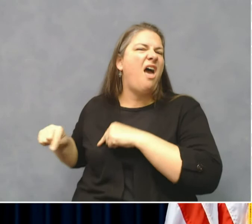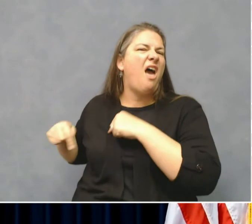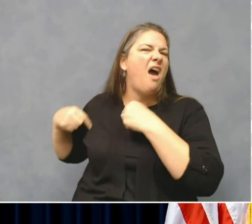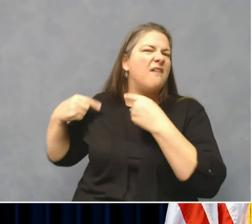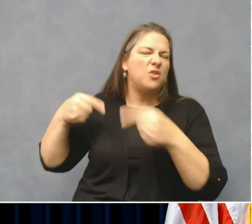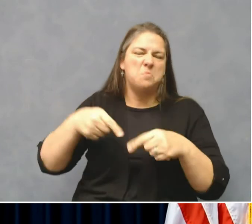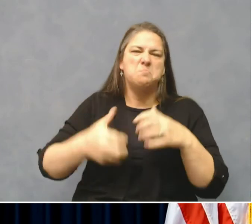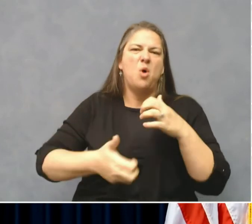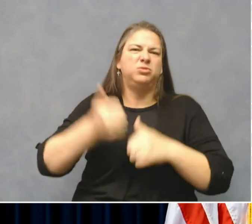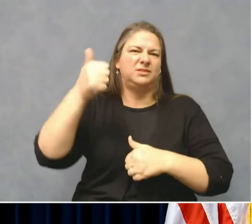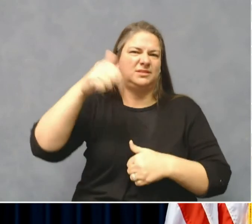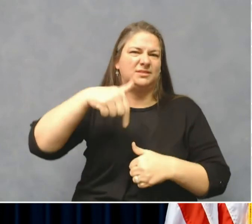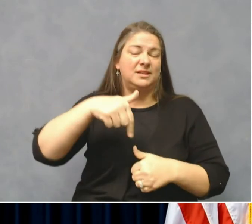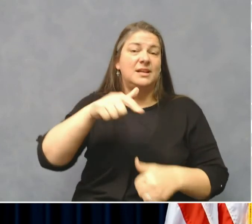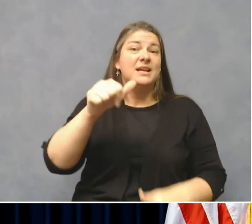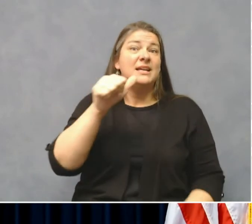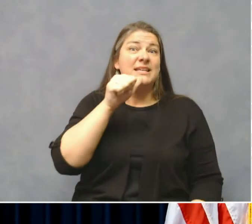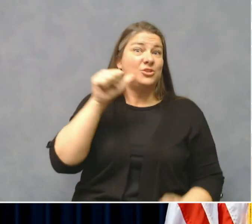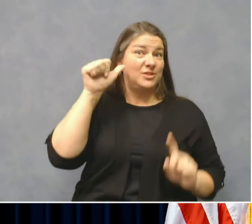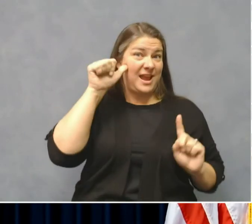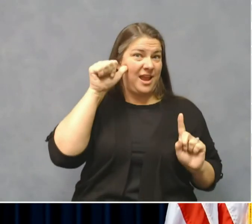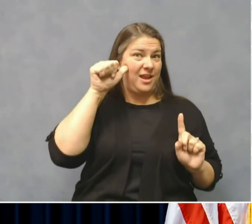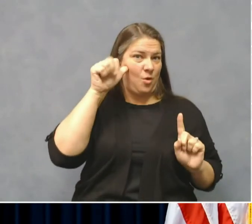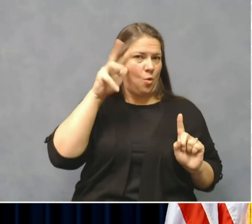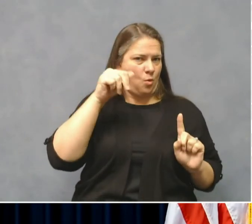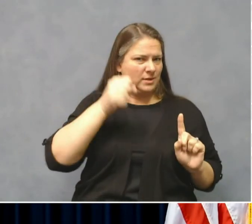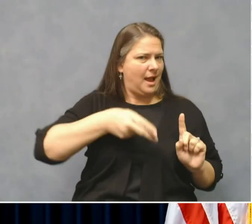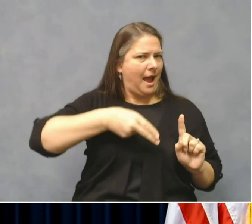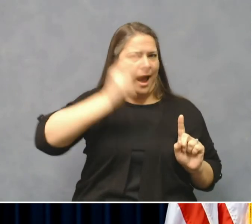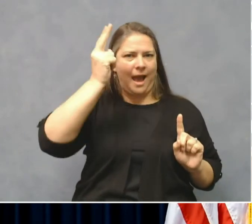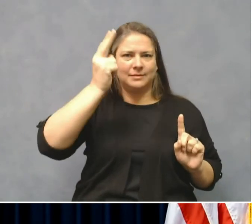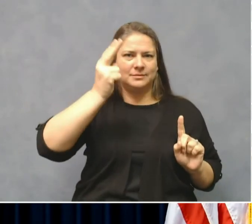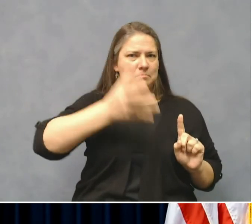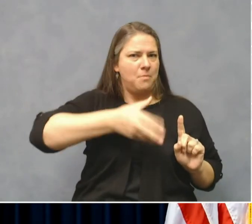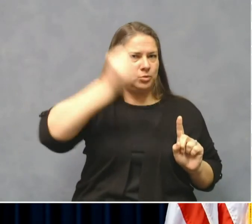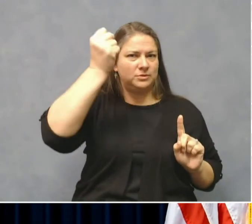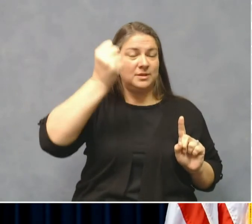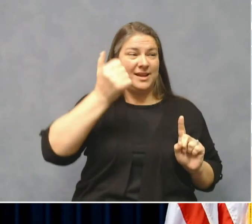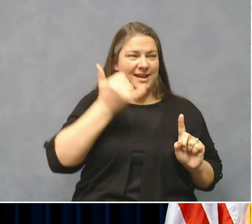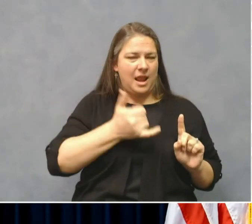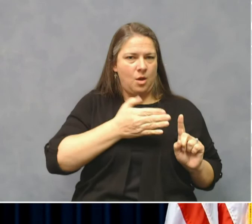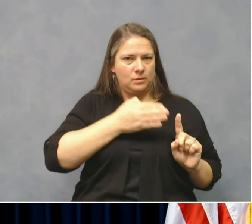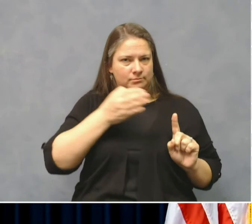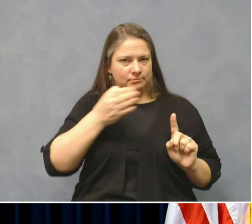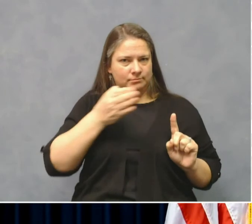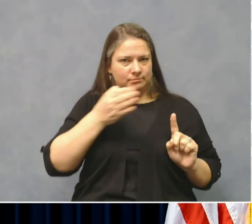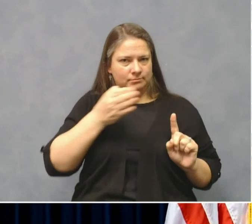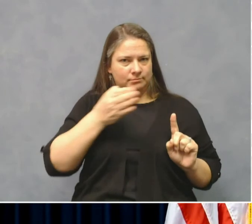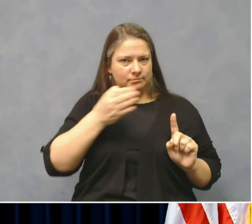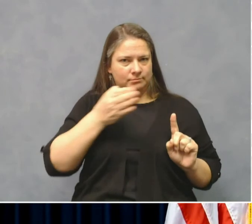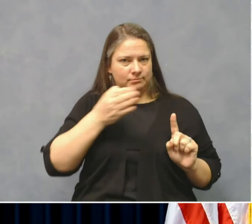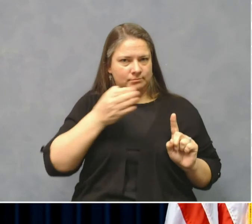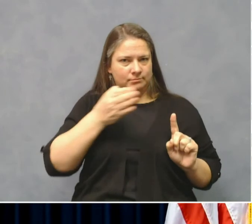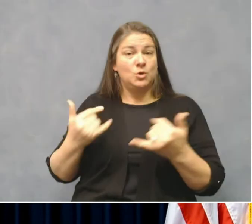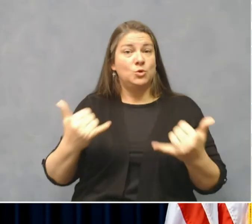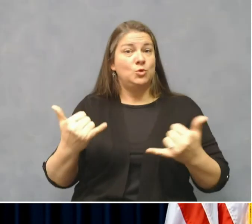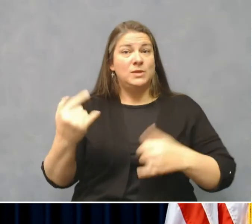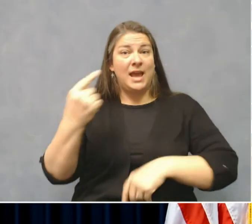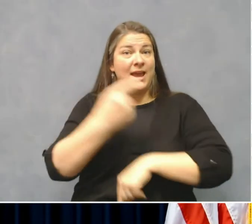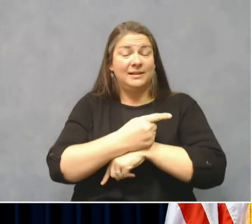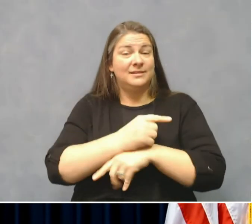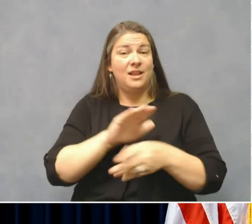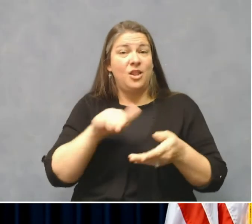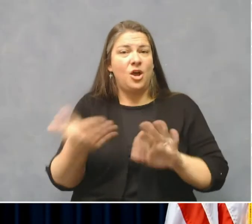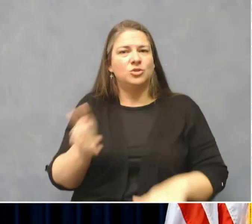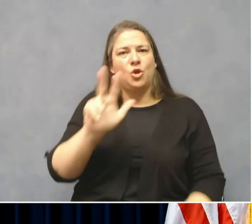Yesterday was our previous high. So on back-to-back days, we have had the most